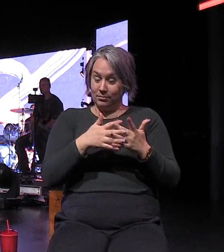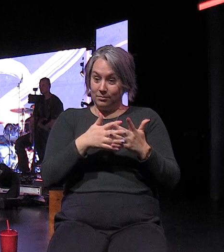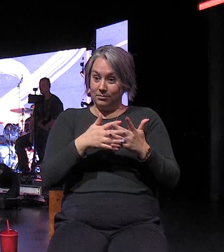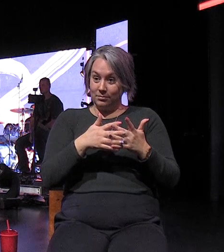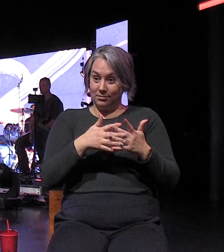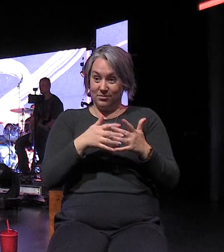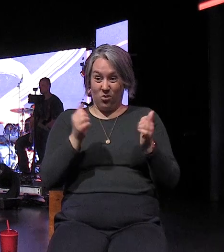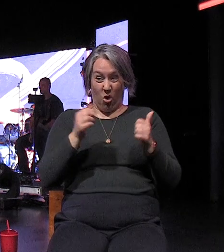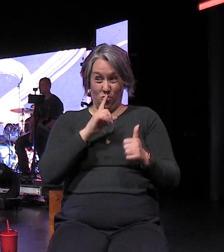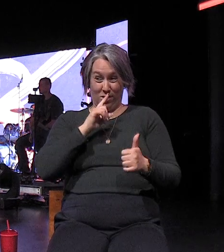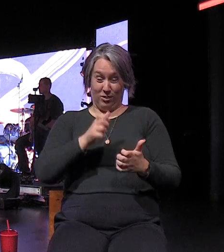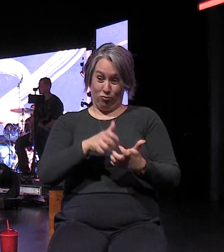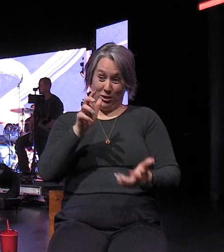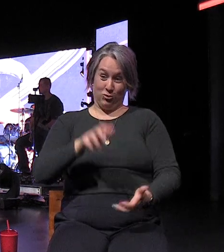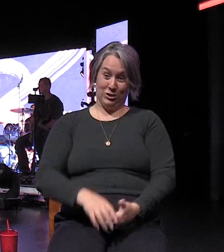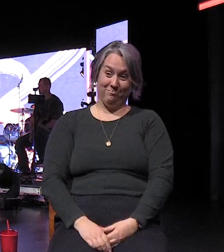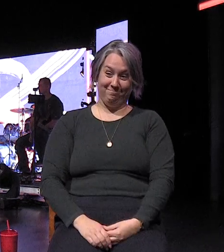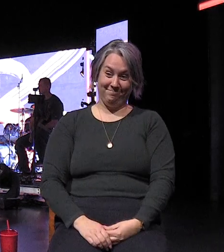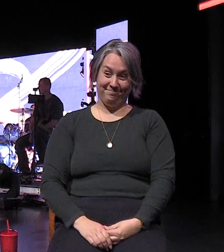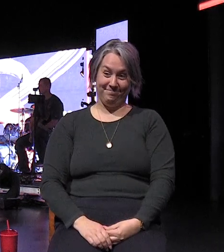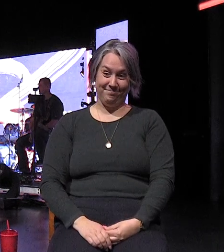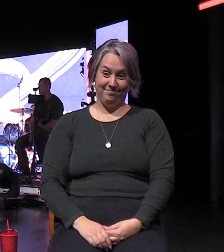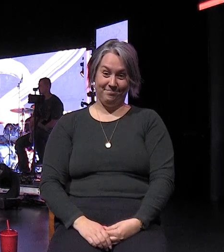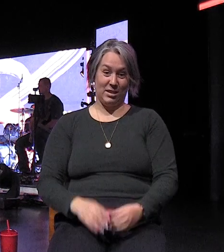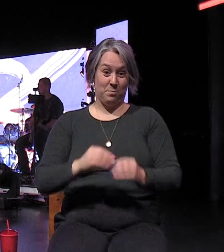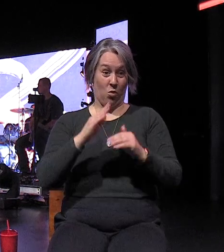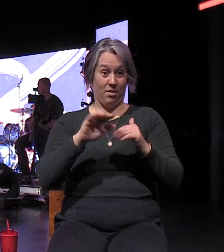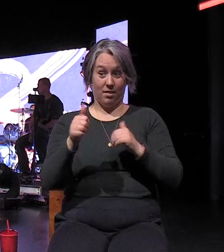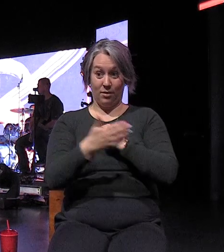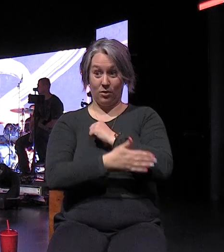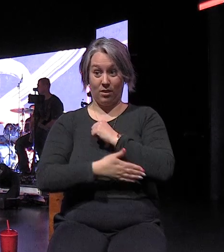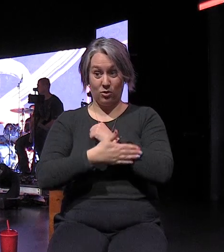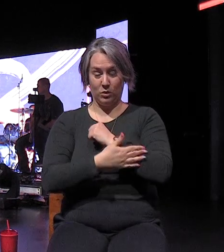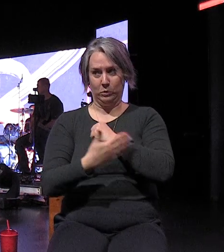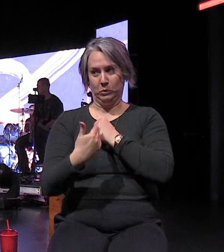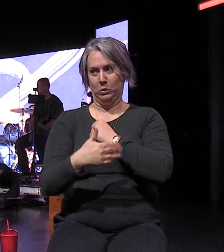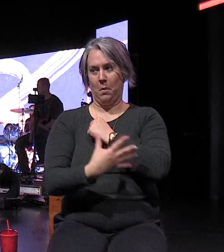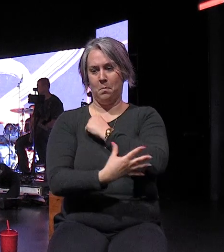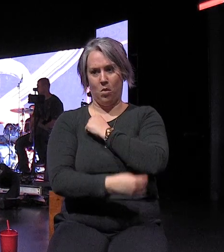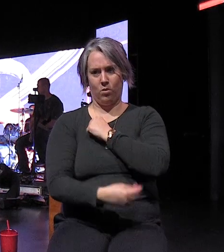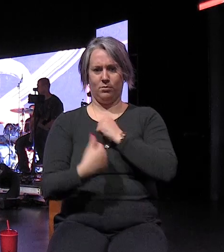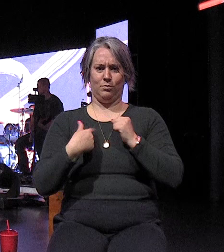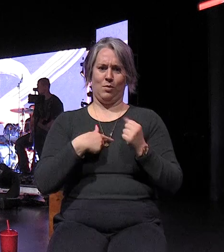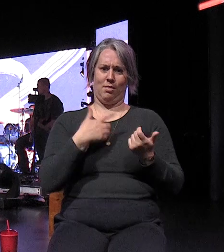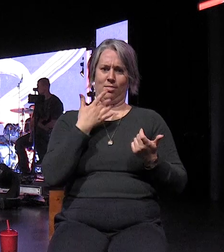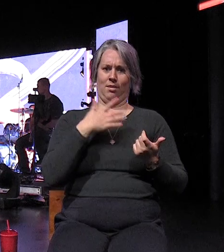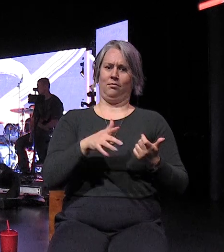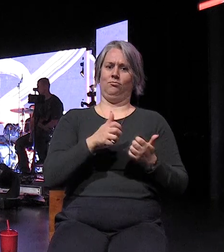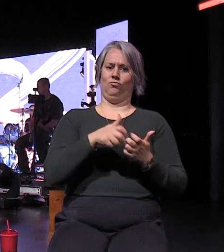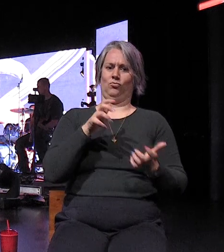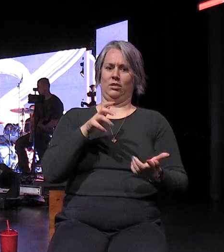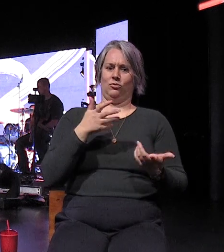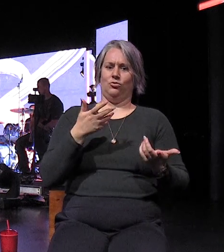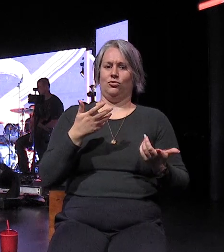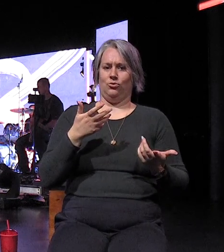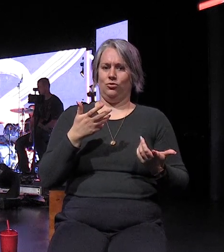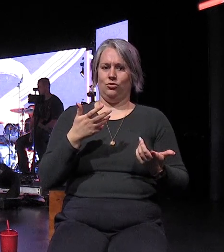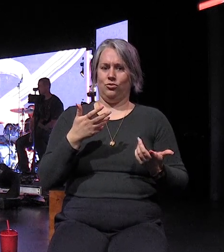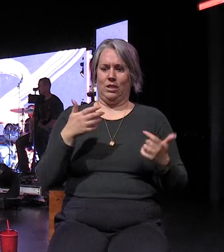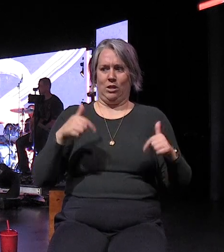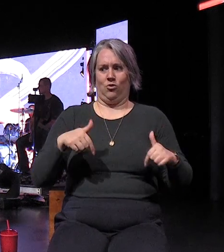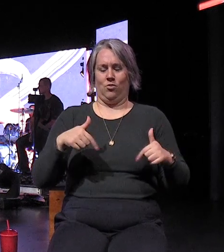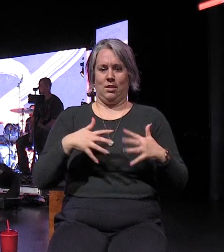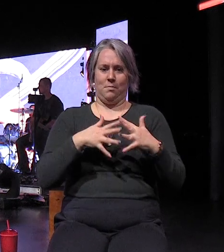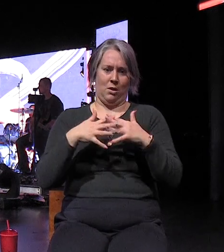fit in this address that Paul was saying through Timothy about addressing the heart